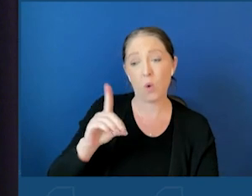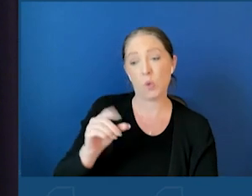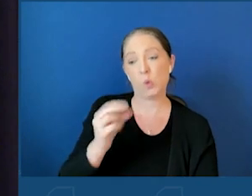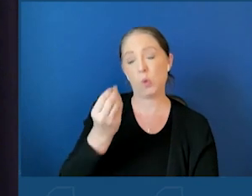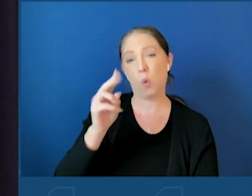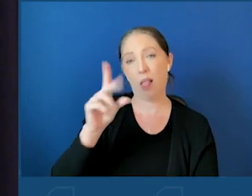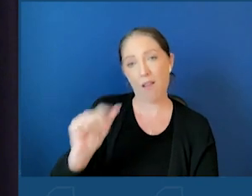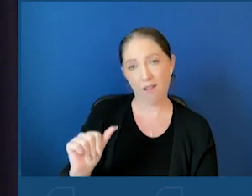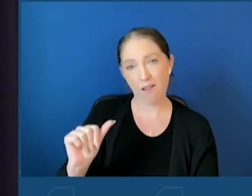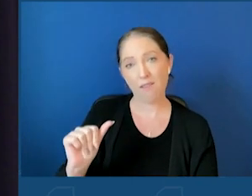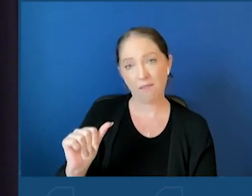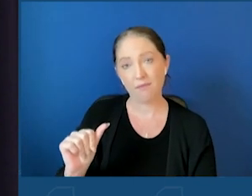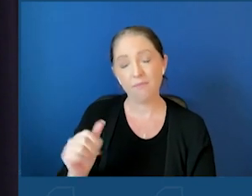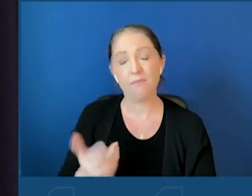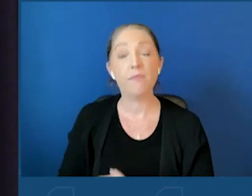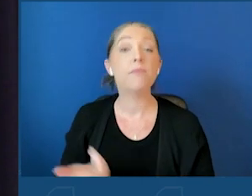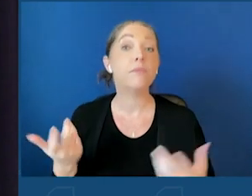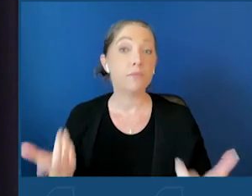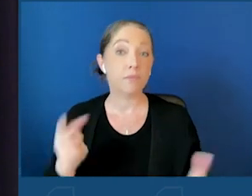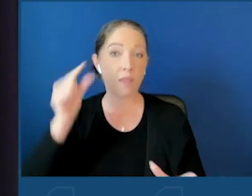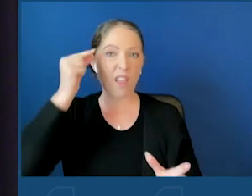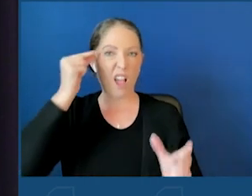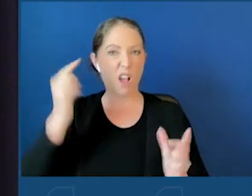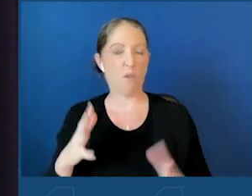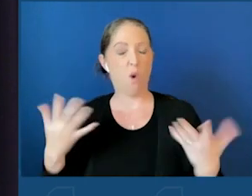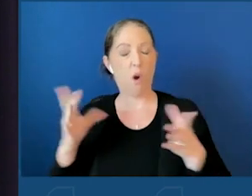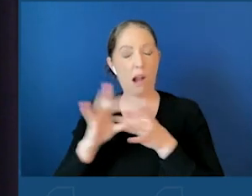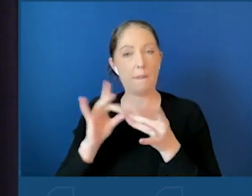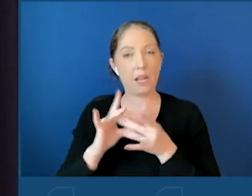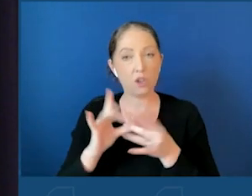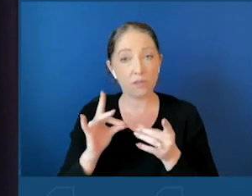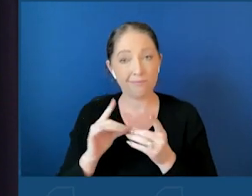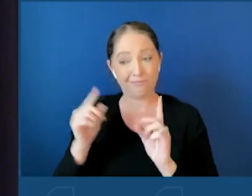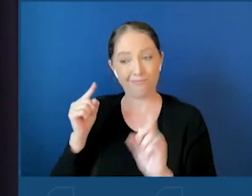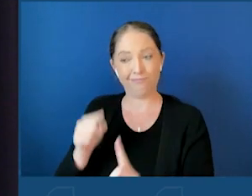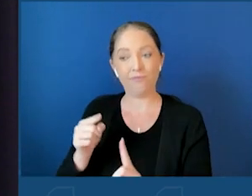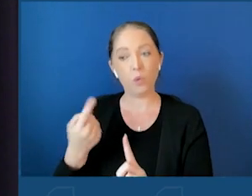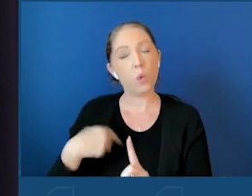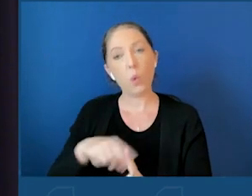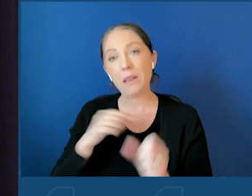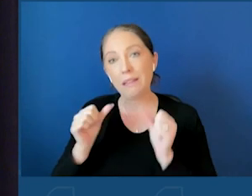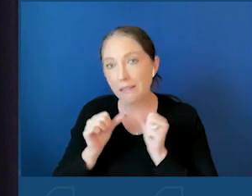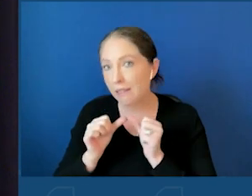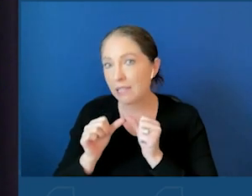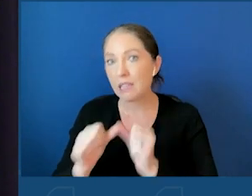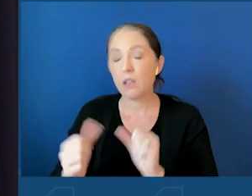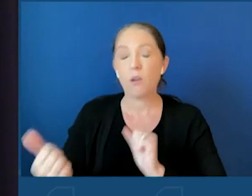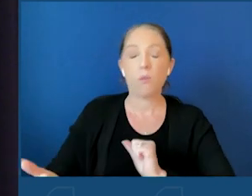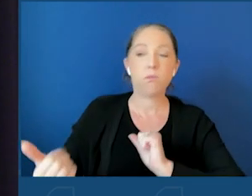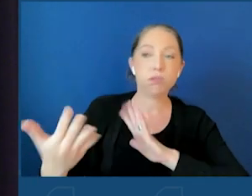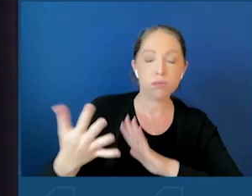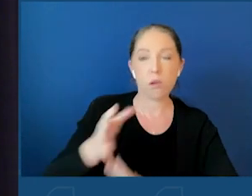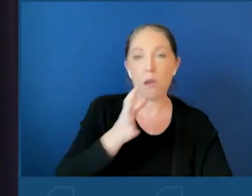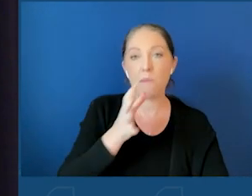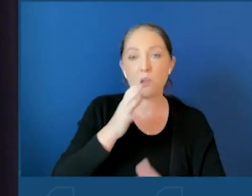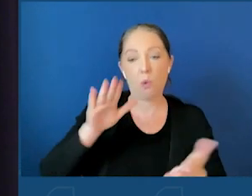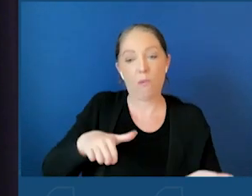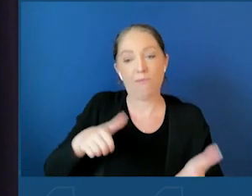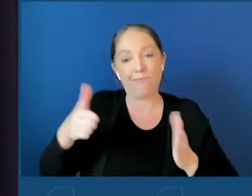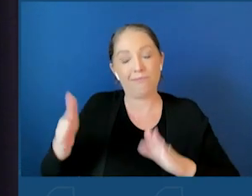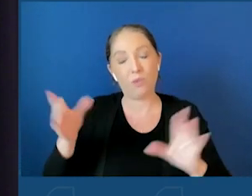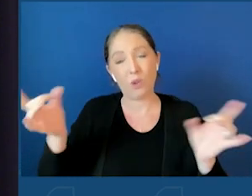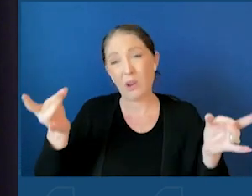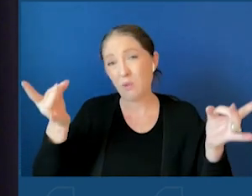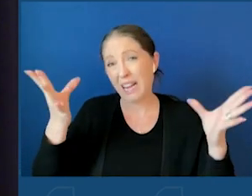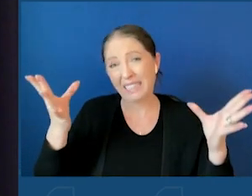our lives. And as the governor said, the fact is we continue to face a maternal mortality crisis. And in so